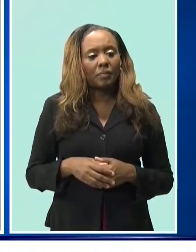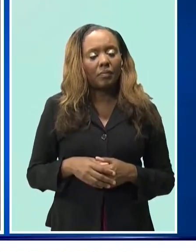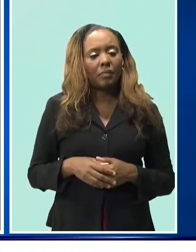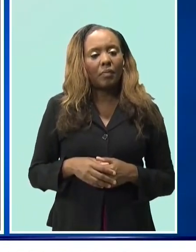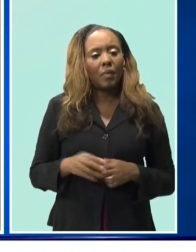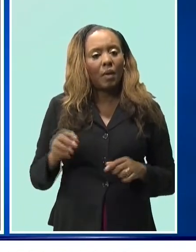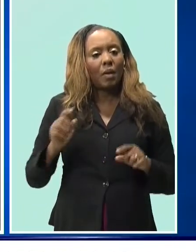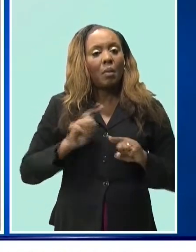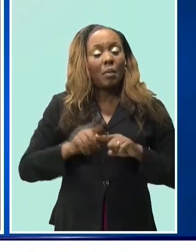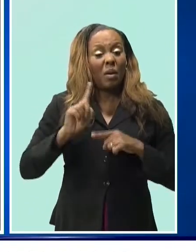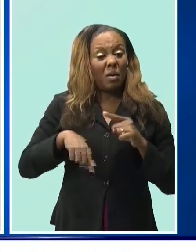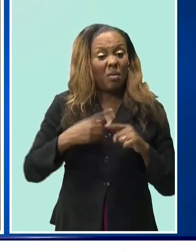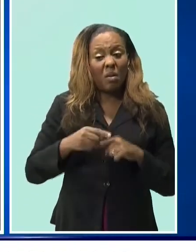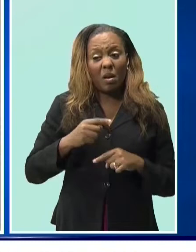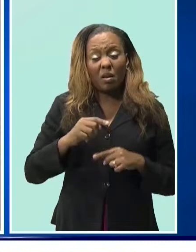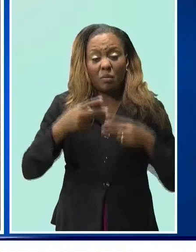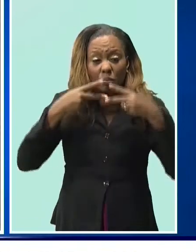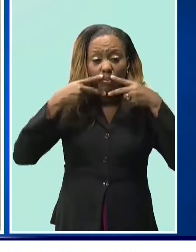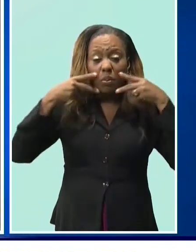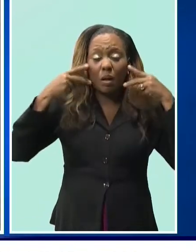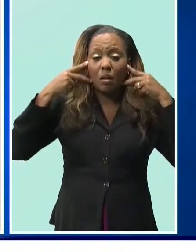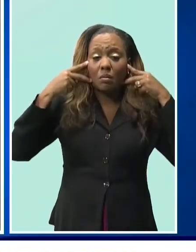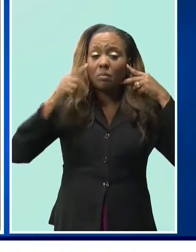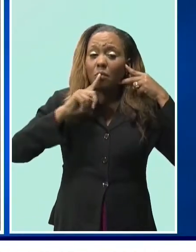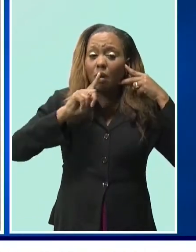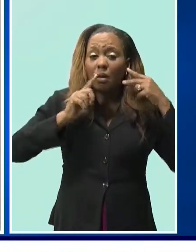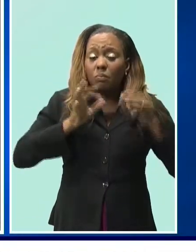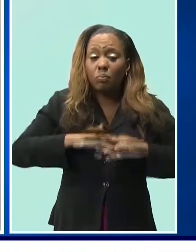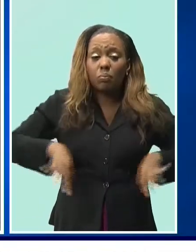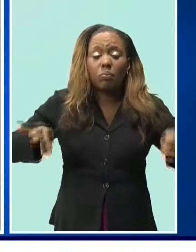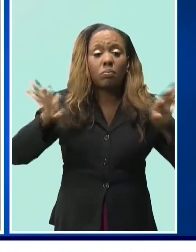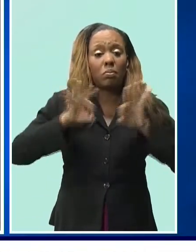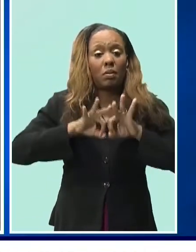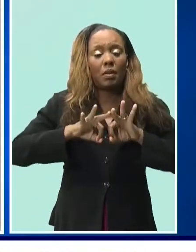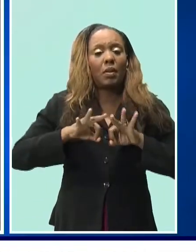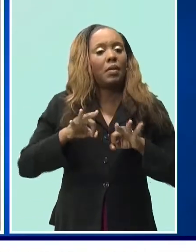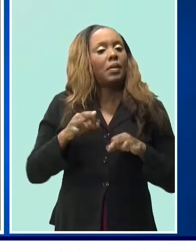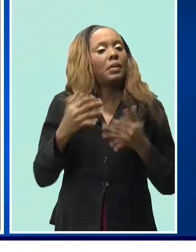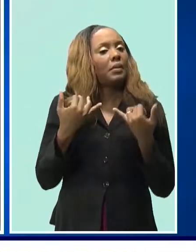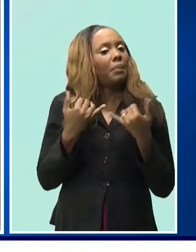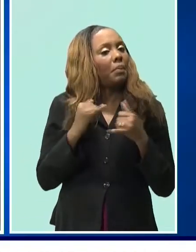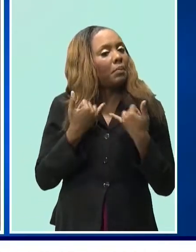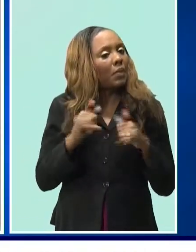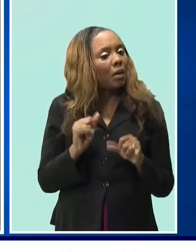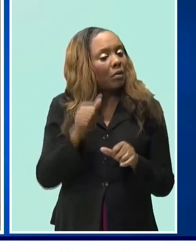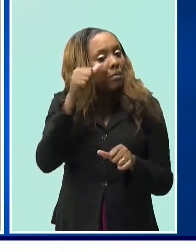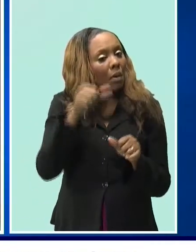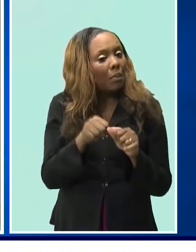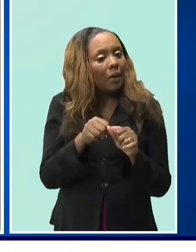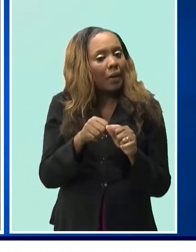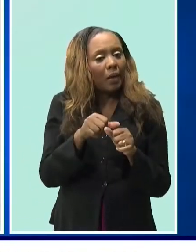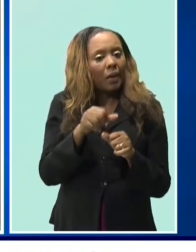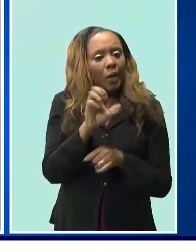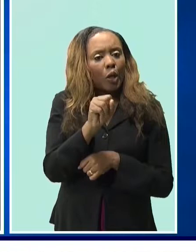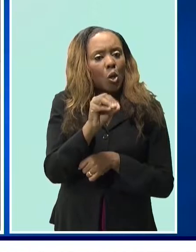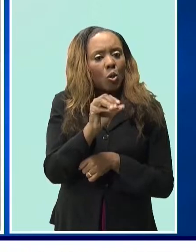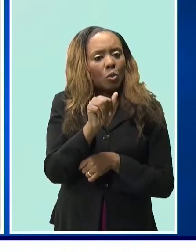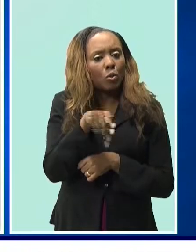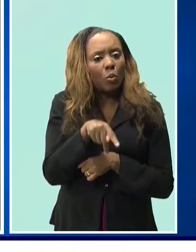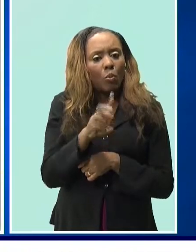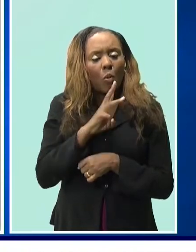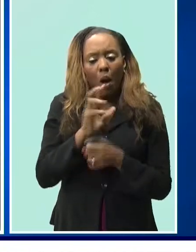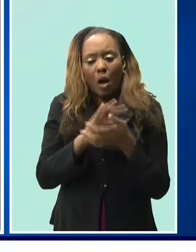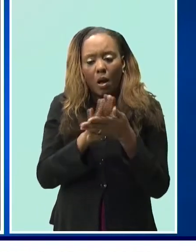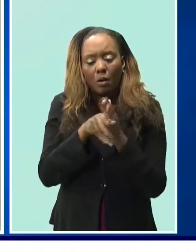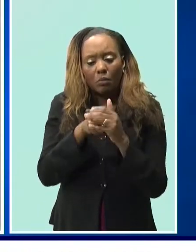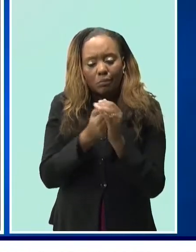when wearing masks. You still have to remember the importance of hand hygiene, good hand hygiene. So you're washing your hands with soap and water, and you're